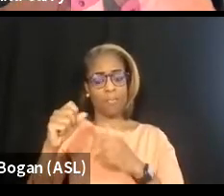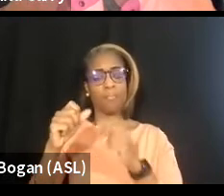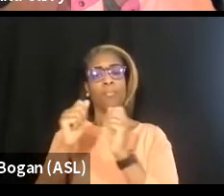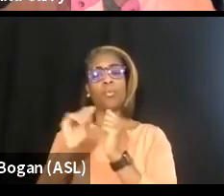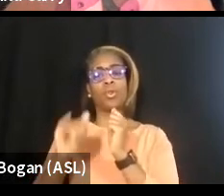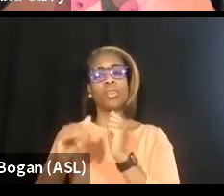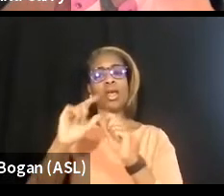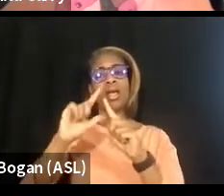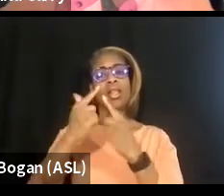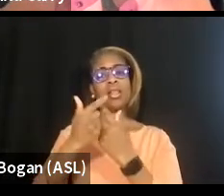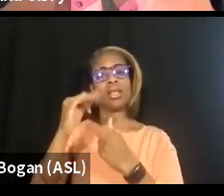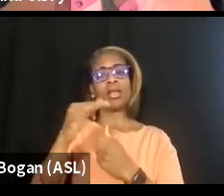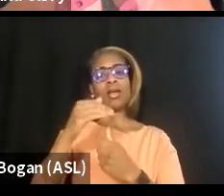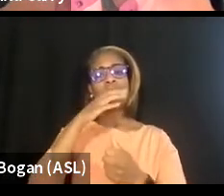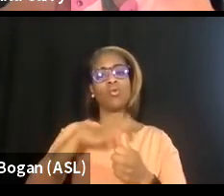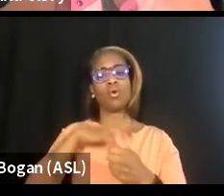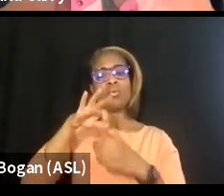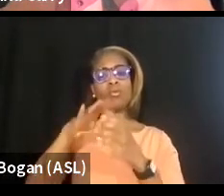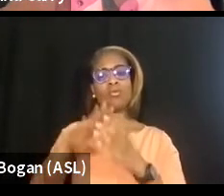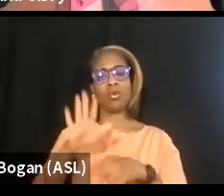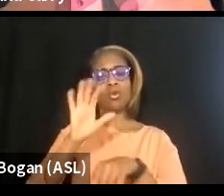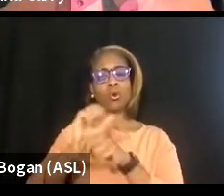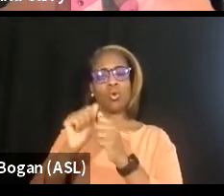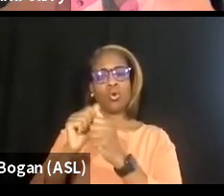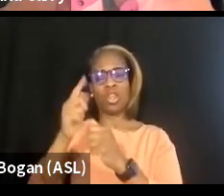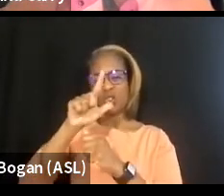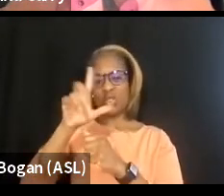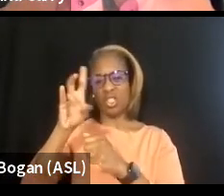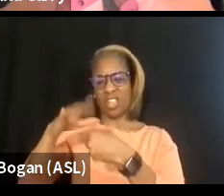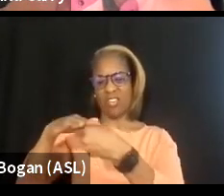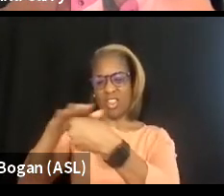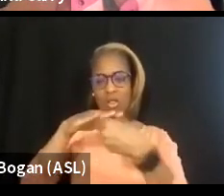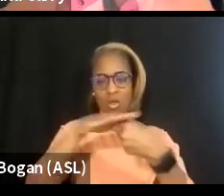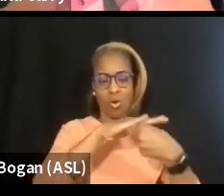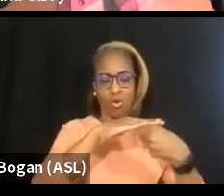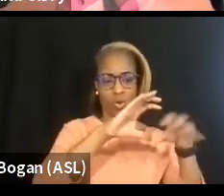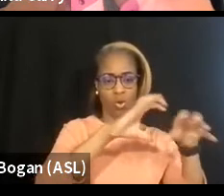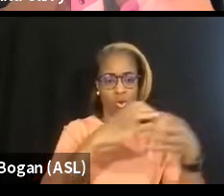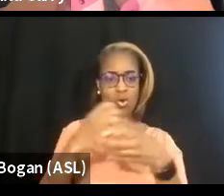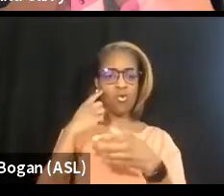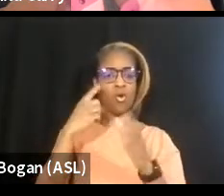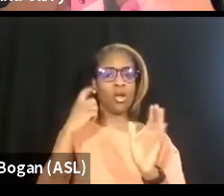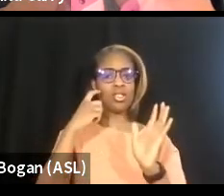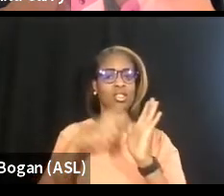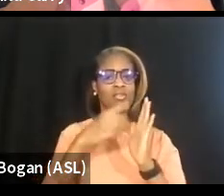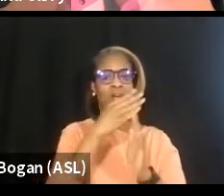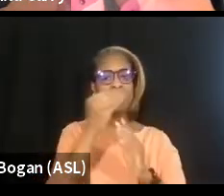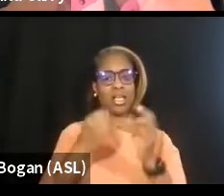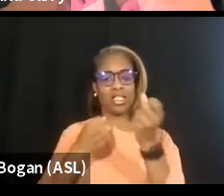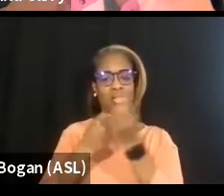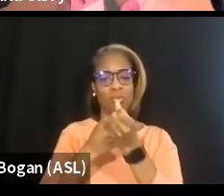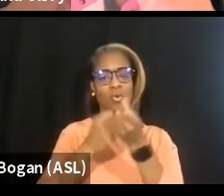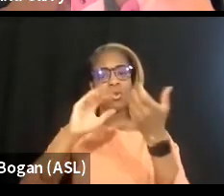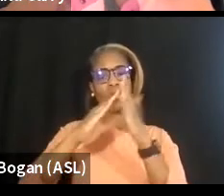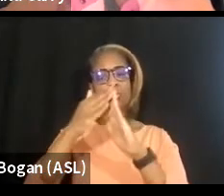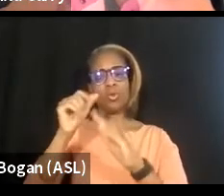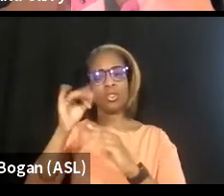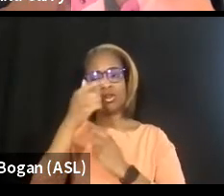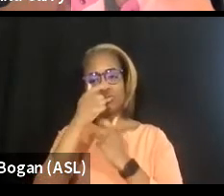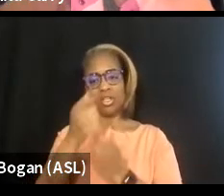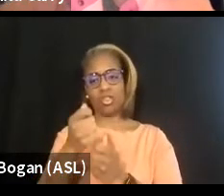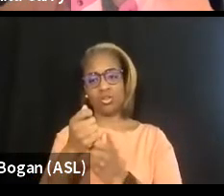Voters is working with its 27 local leagues to identify and support communities of interest.